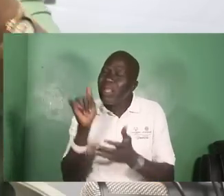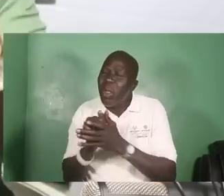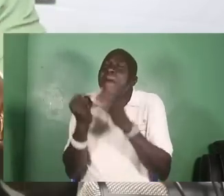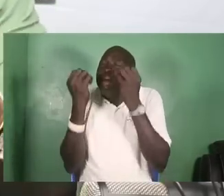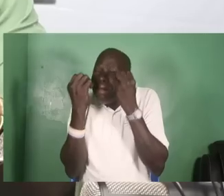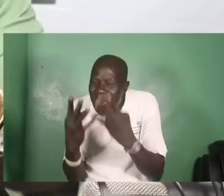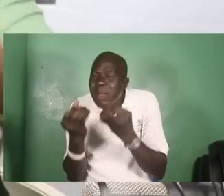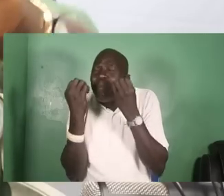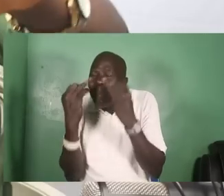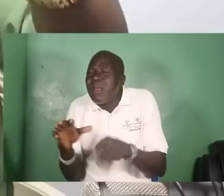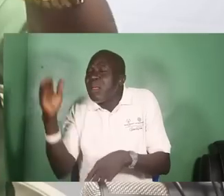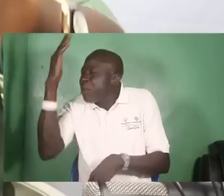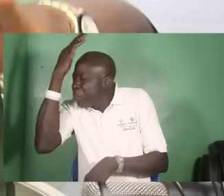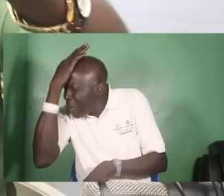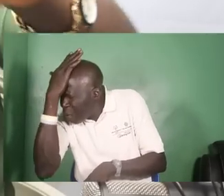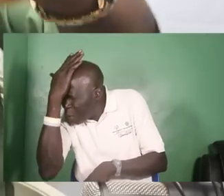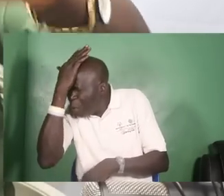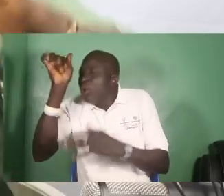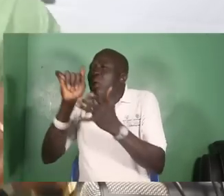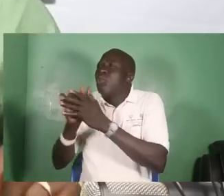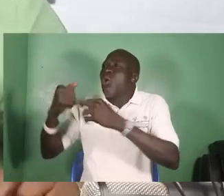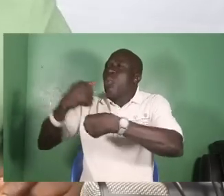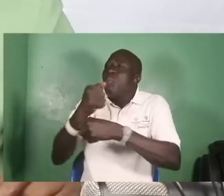ọ̀pọ̀lọpọ̀ ìgbọ́wọ́lé. A lot of